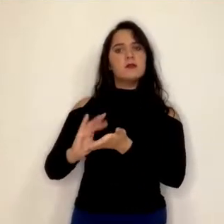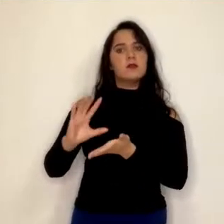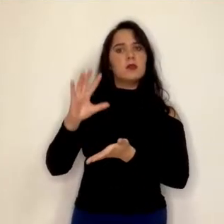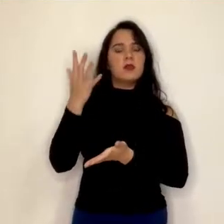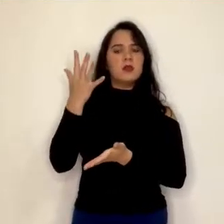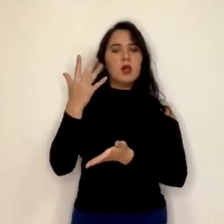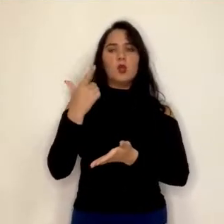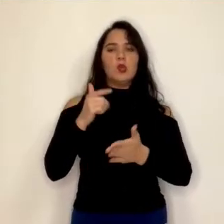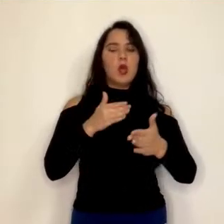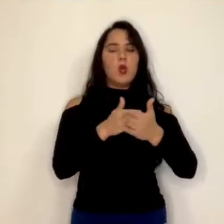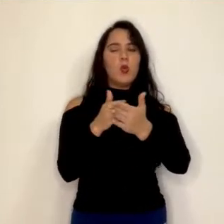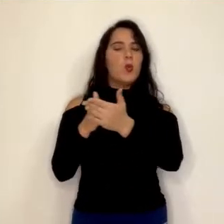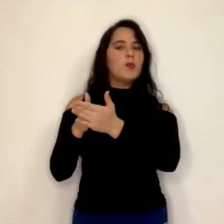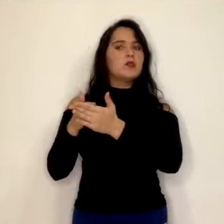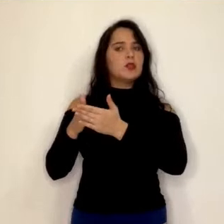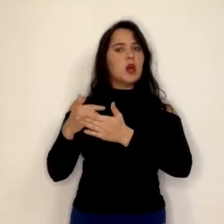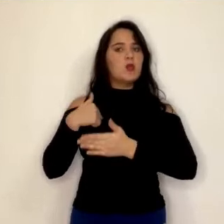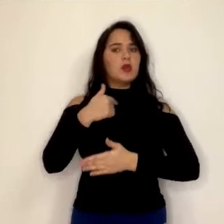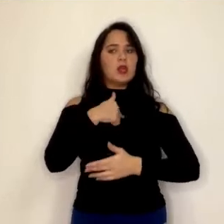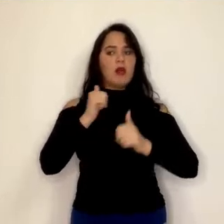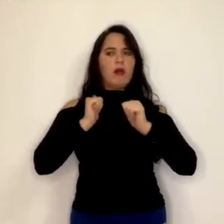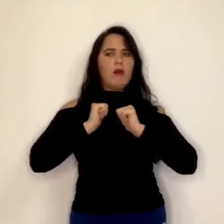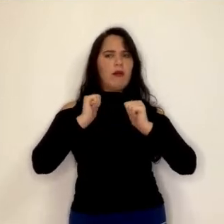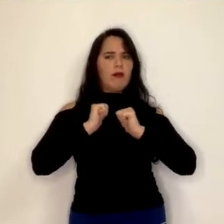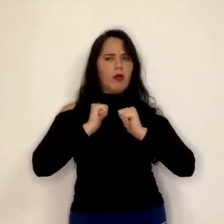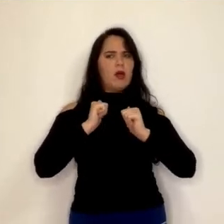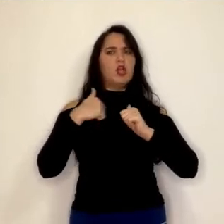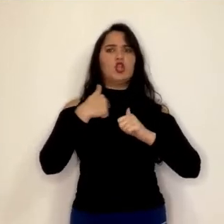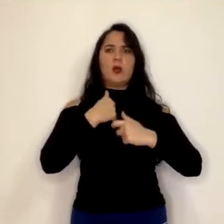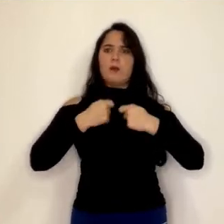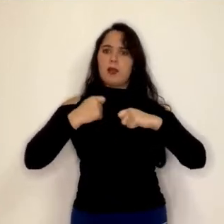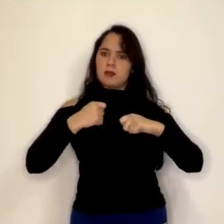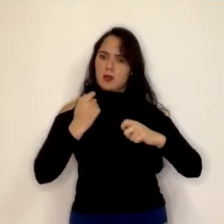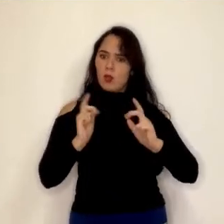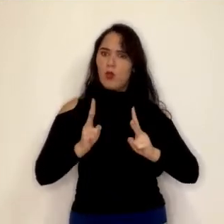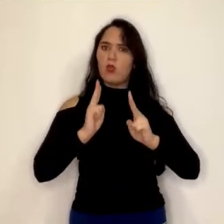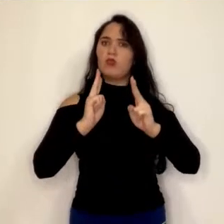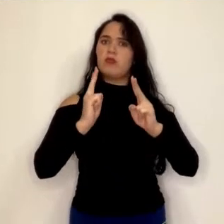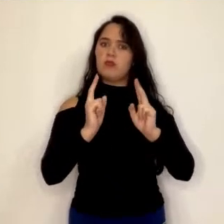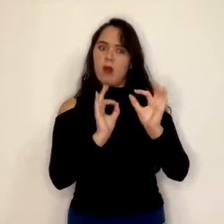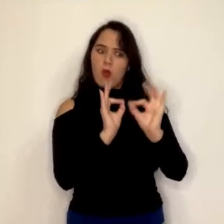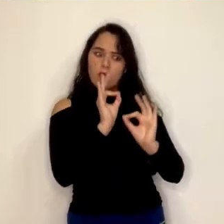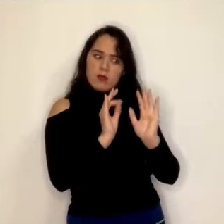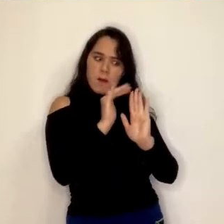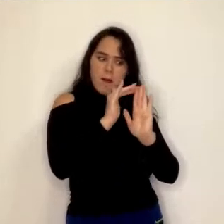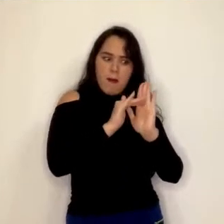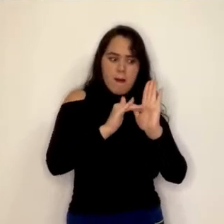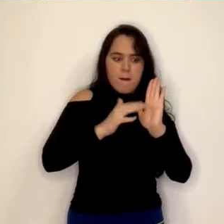no obstacle that prevents us from drawing more and more